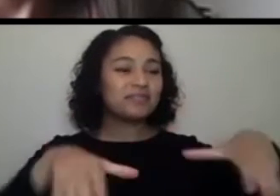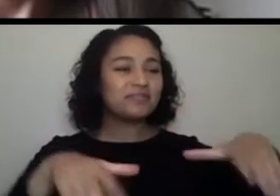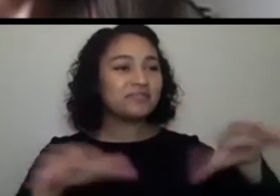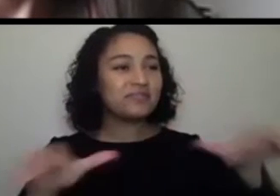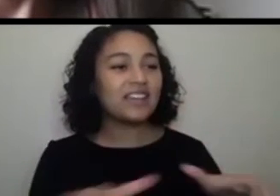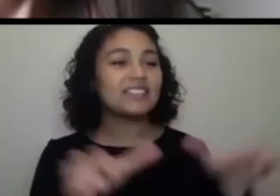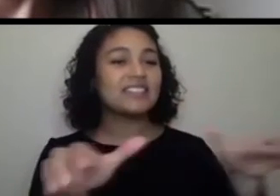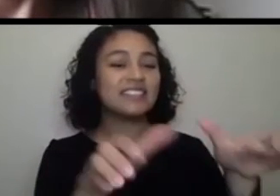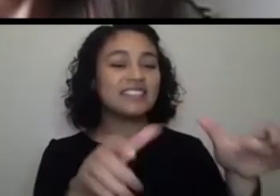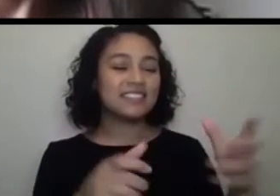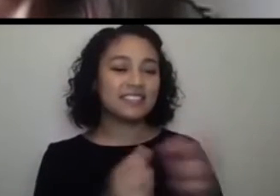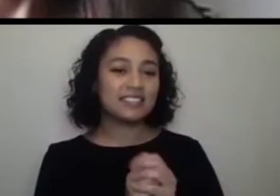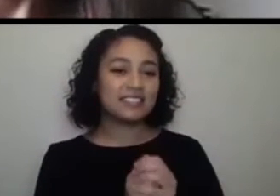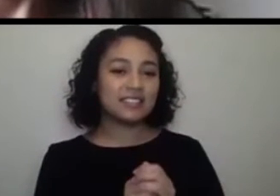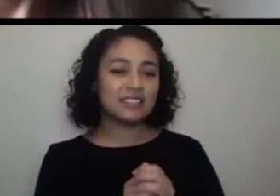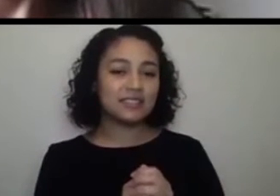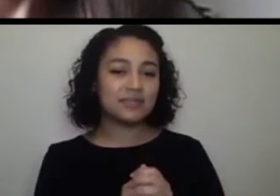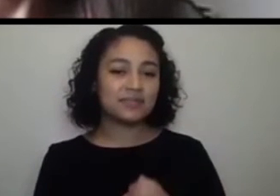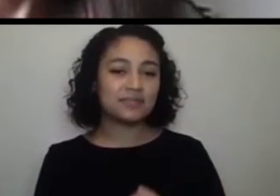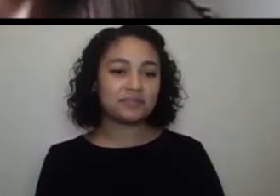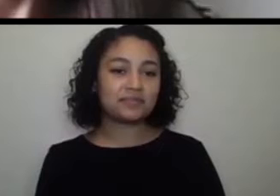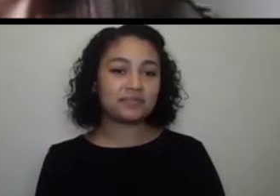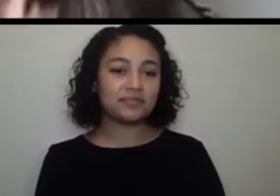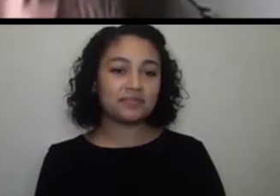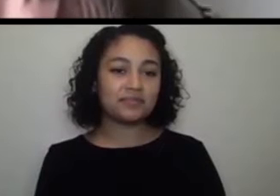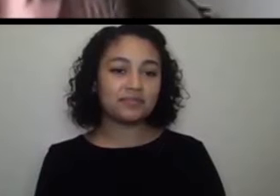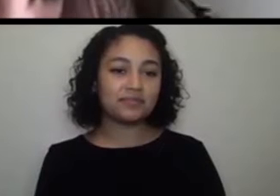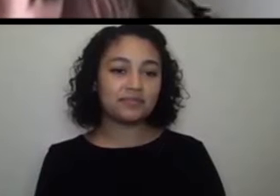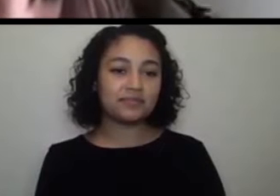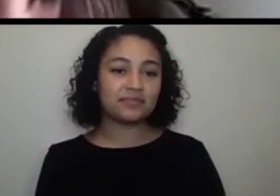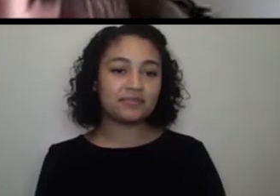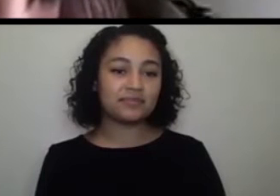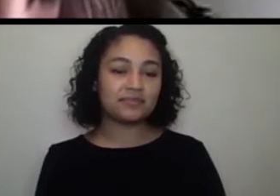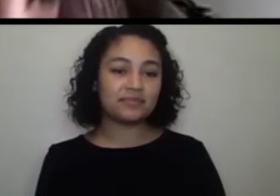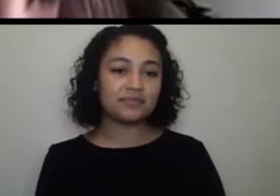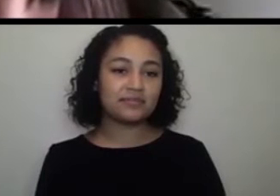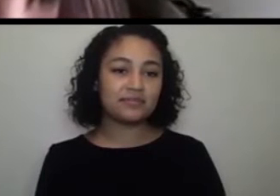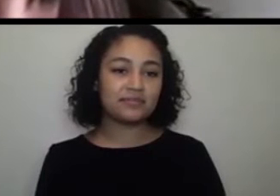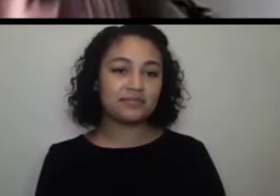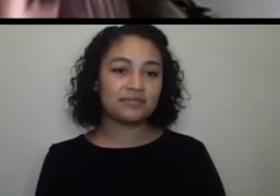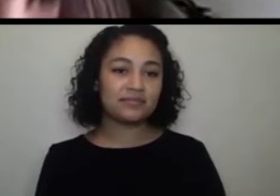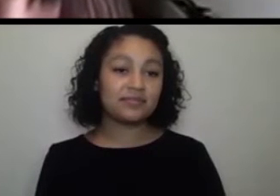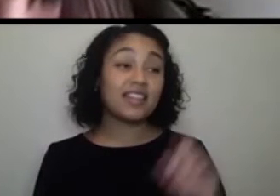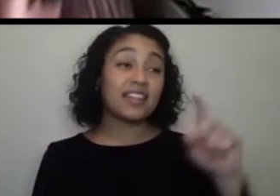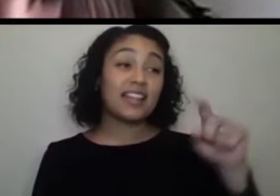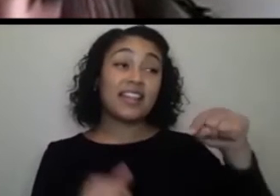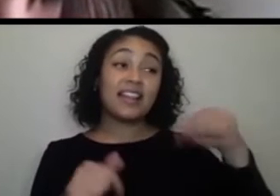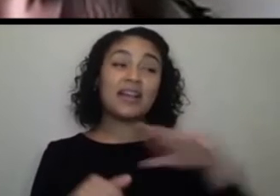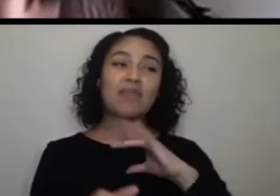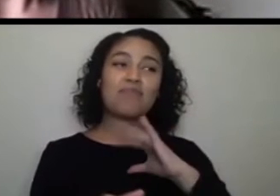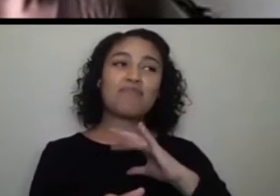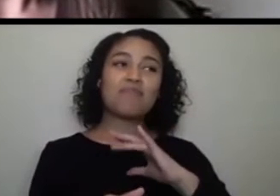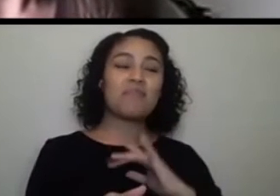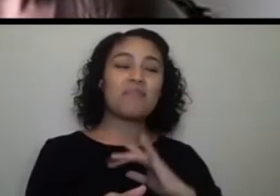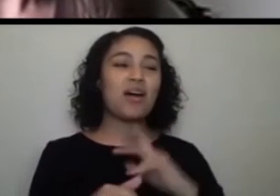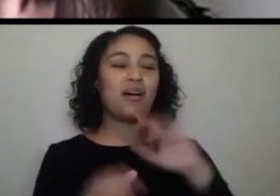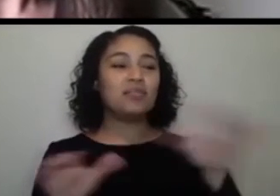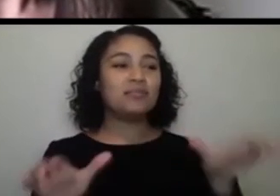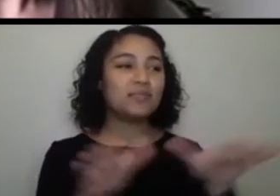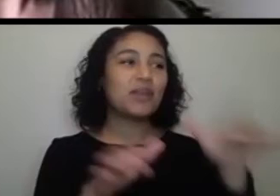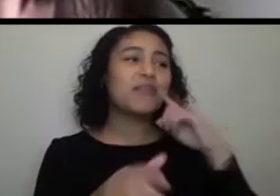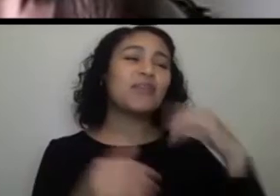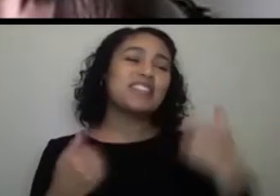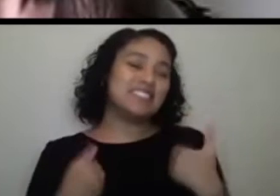to see if this is a very fun demonstration for very little